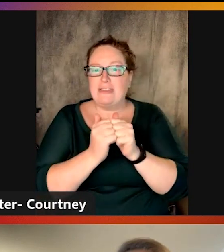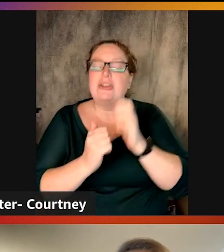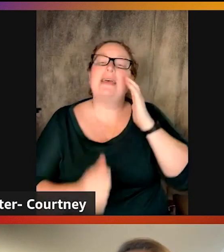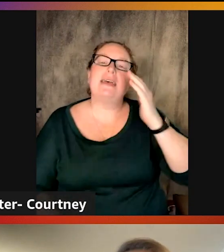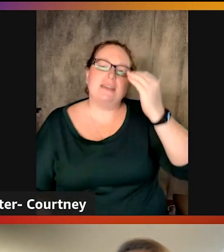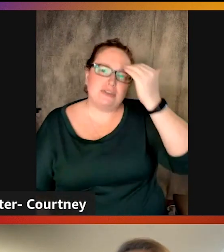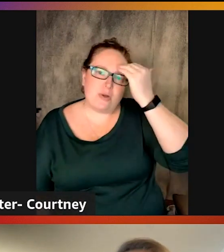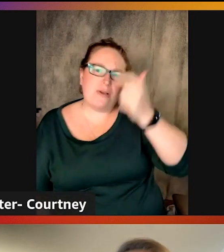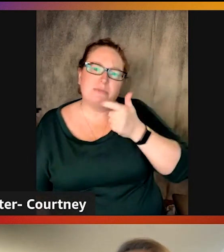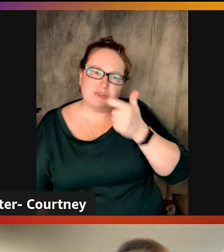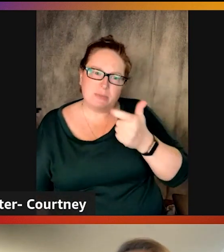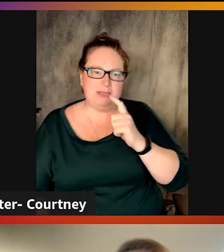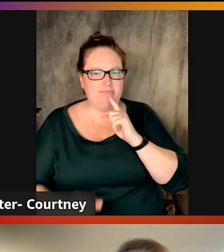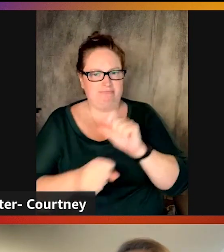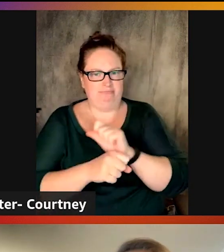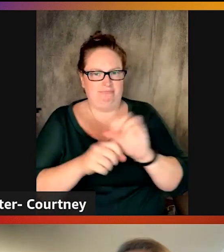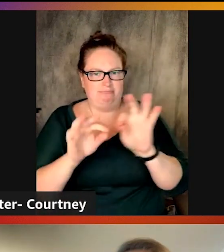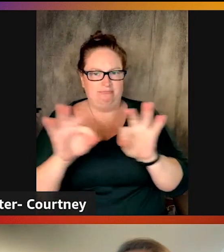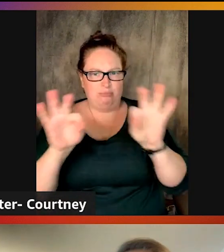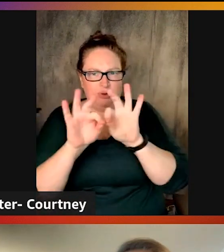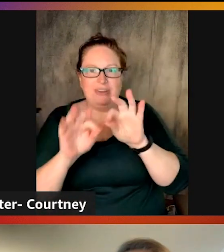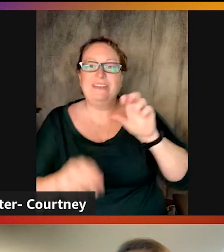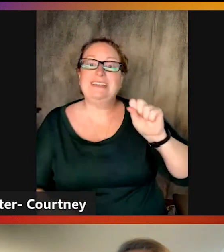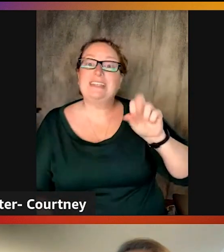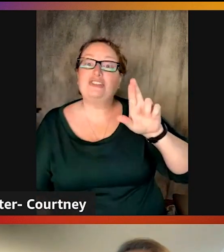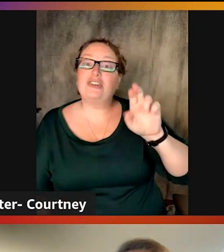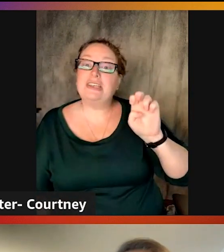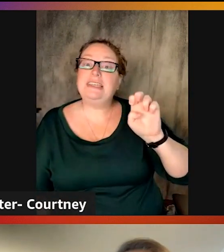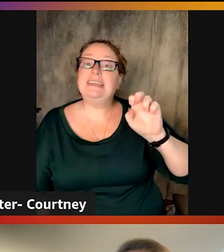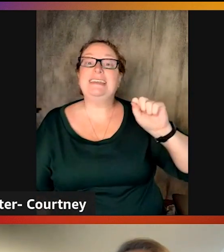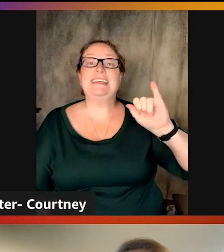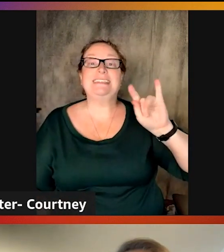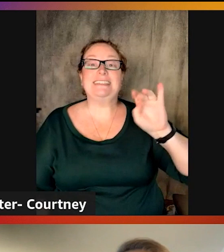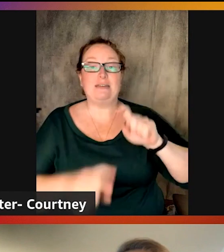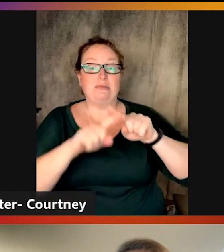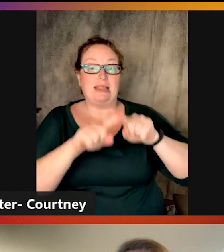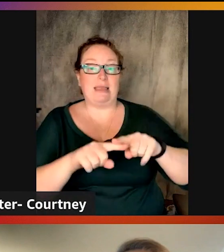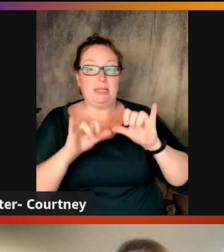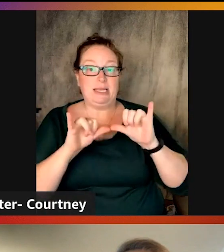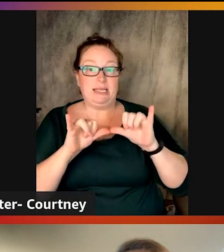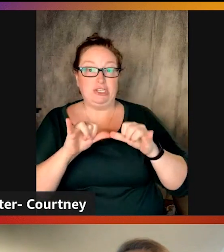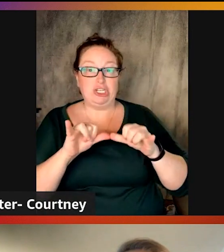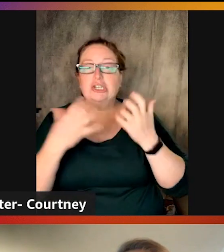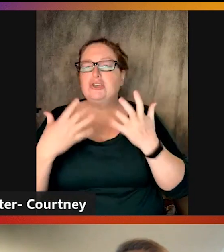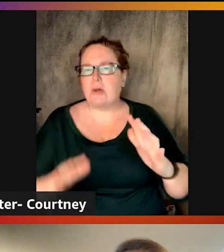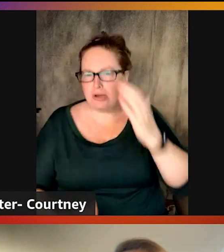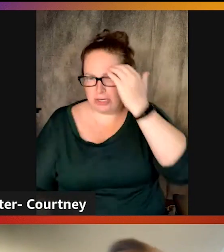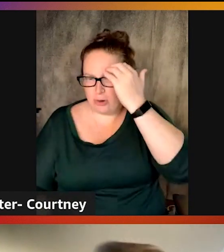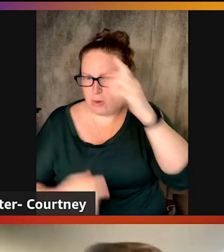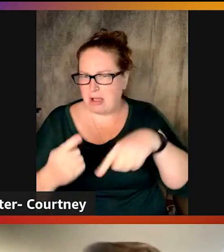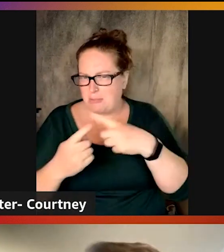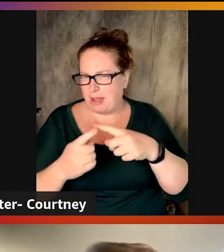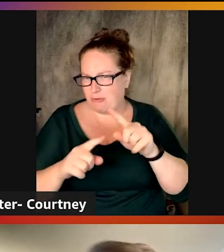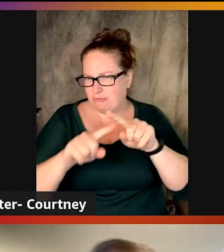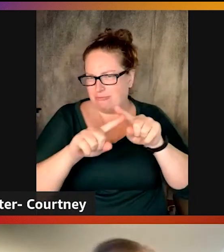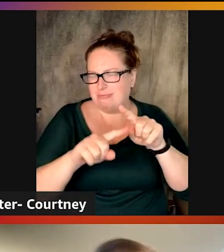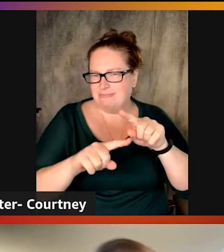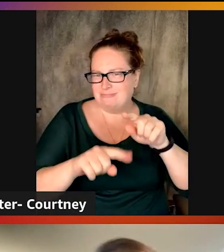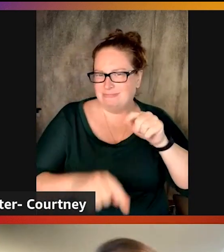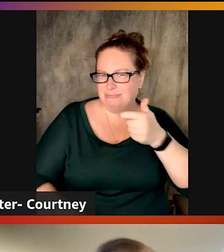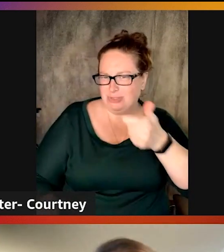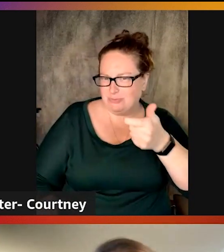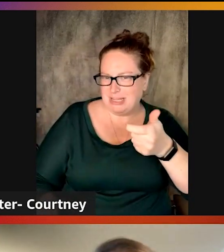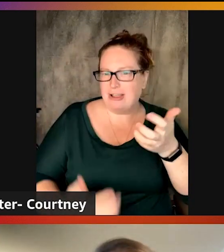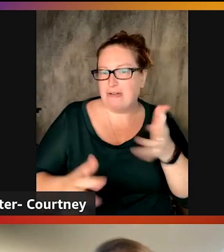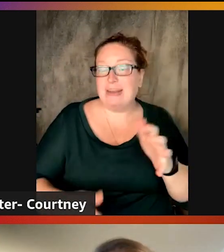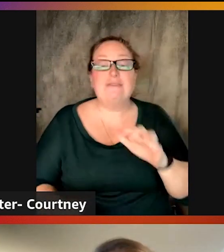super important. If you're an SRE, a site reliability engineer, you probably know about observability already. And CloudWatch metrics, for those who